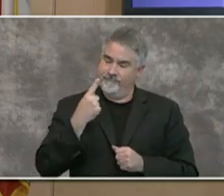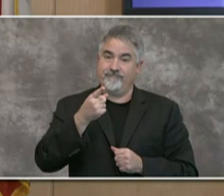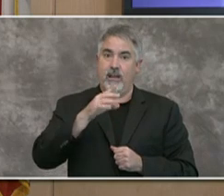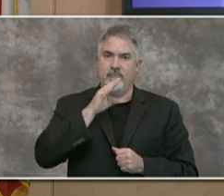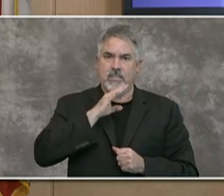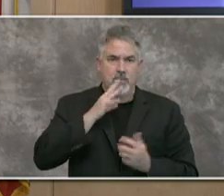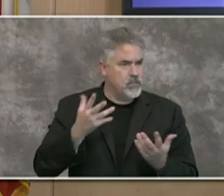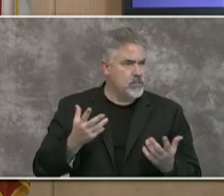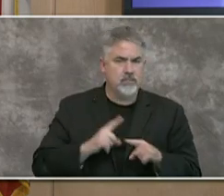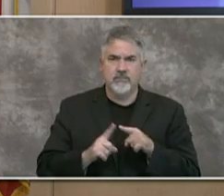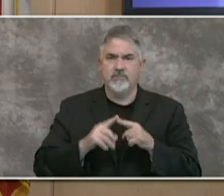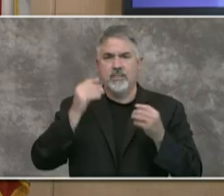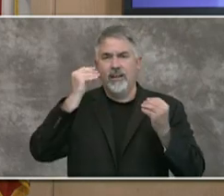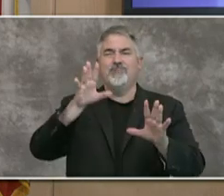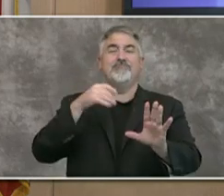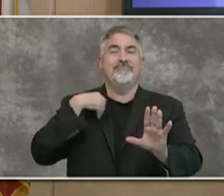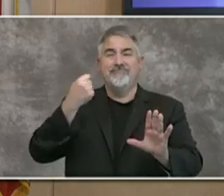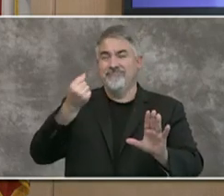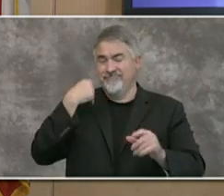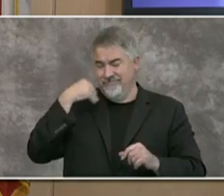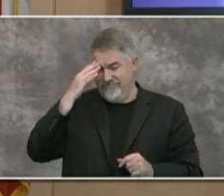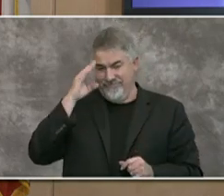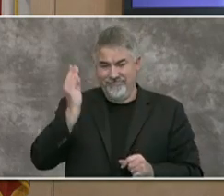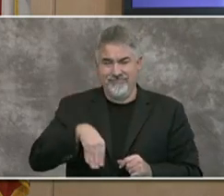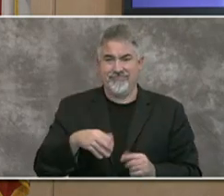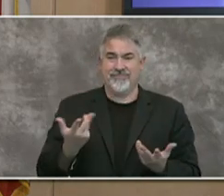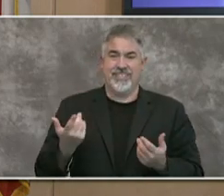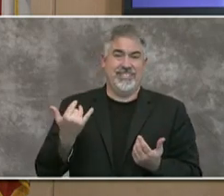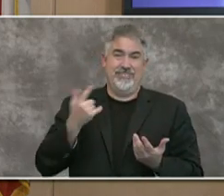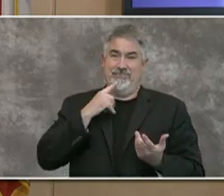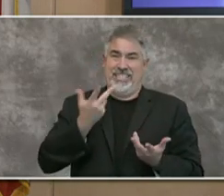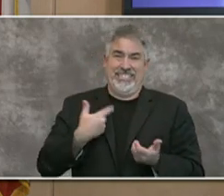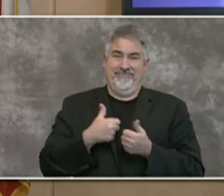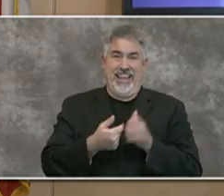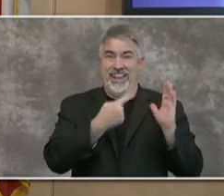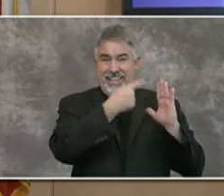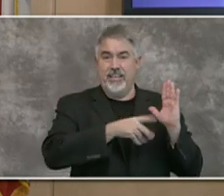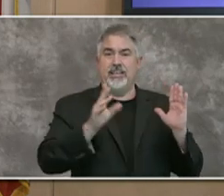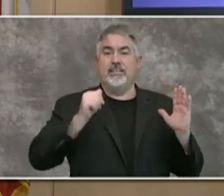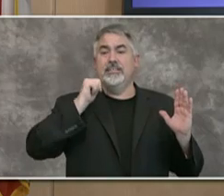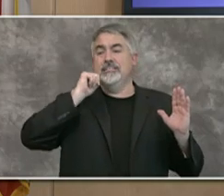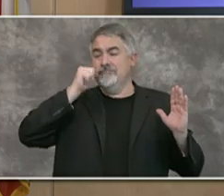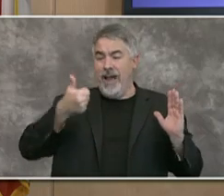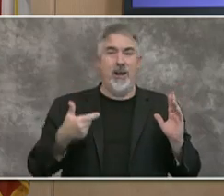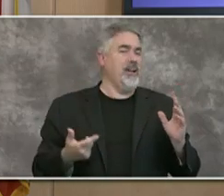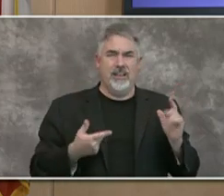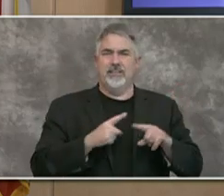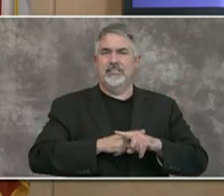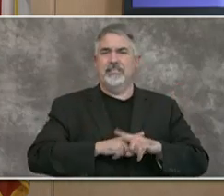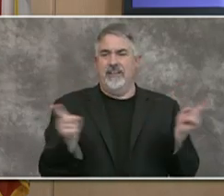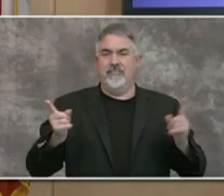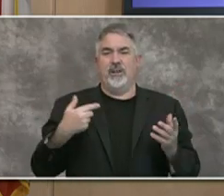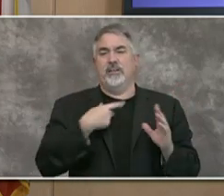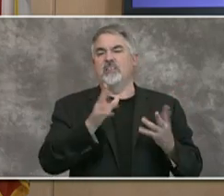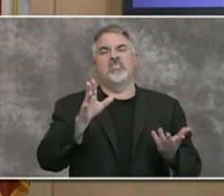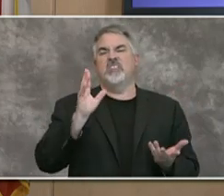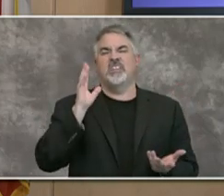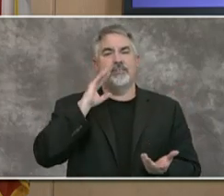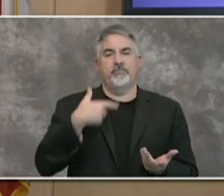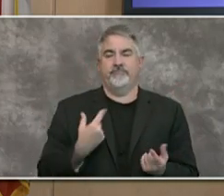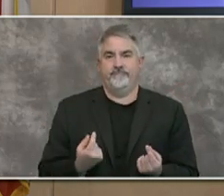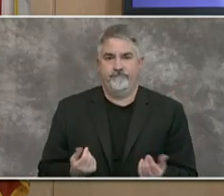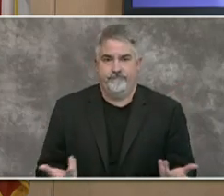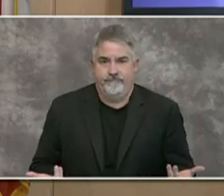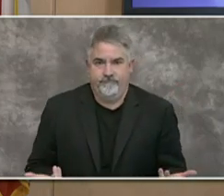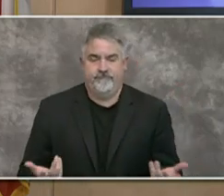we can't put a chart up in front of you to tell you exactly at this day we will need exactly this number of that thing. But the simple reality